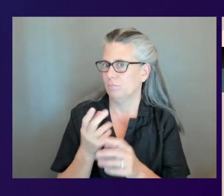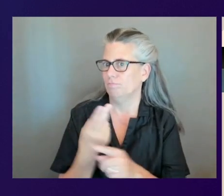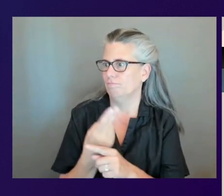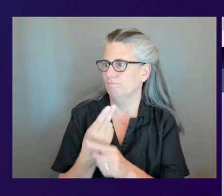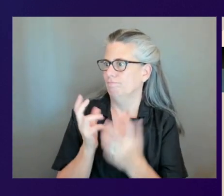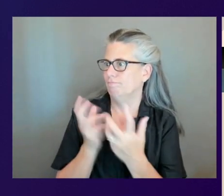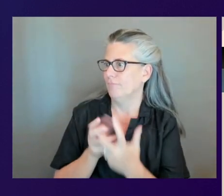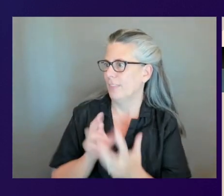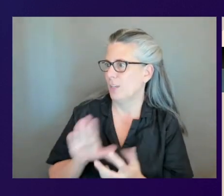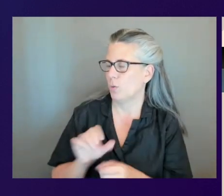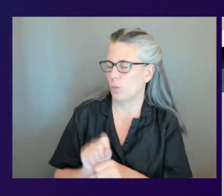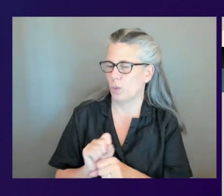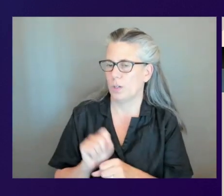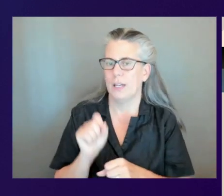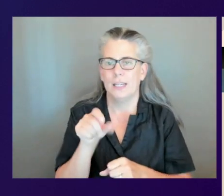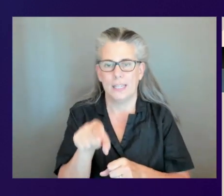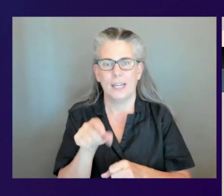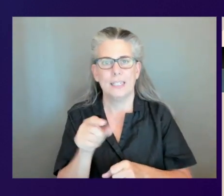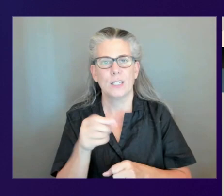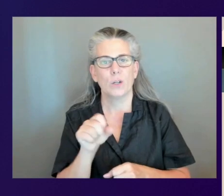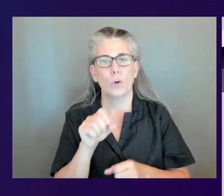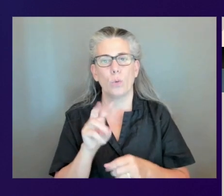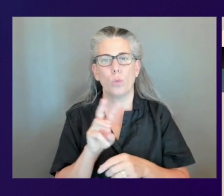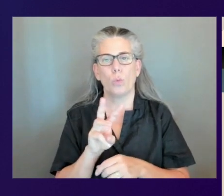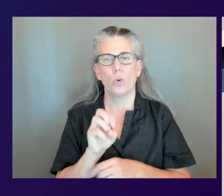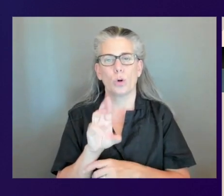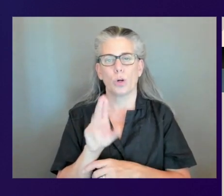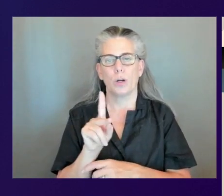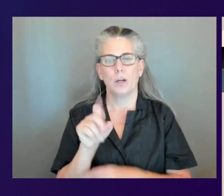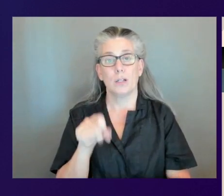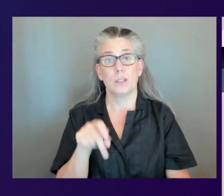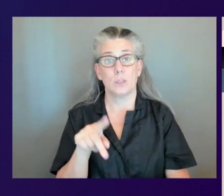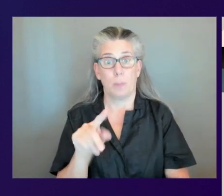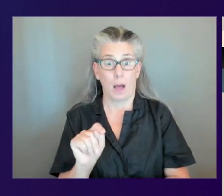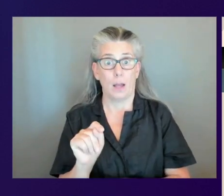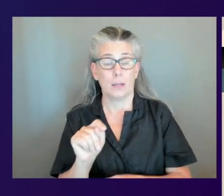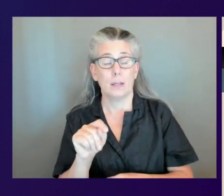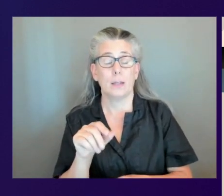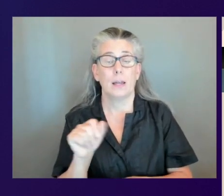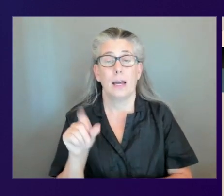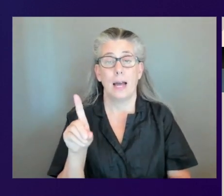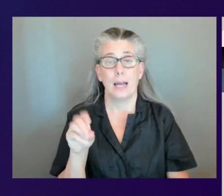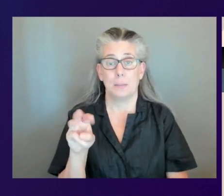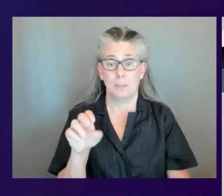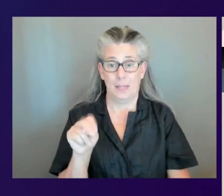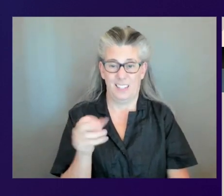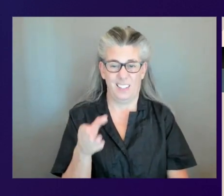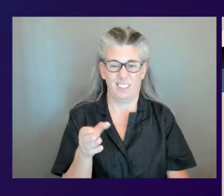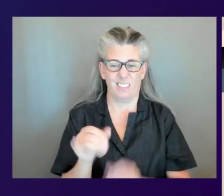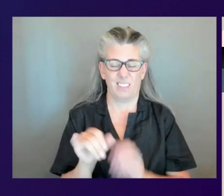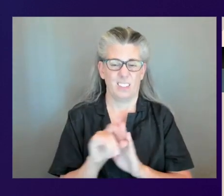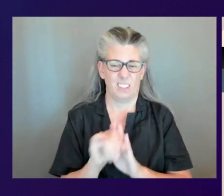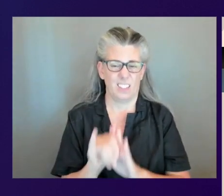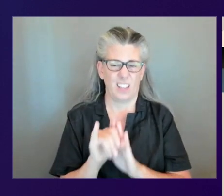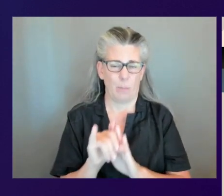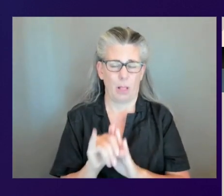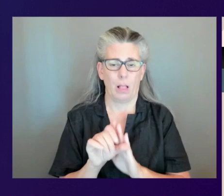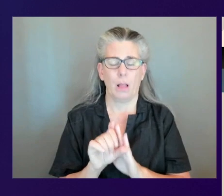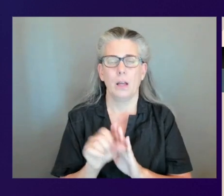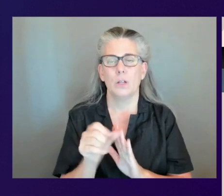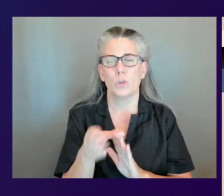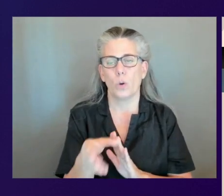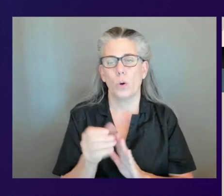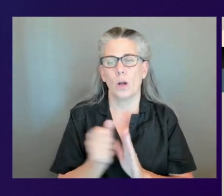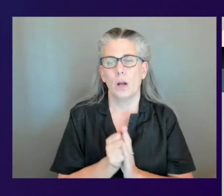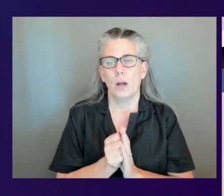admin. Perfect. Yeah. But so you can see all the different desktops here, the template that was used to create them, which is if you're in